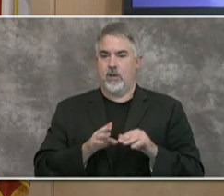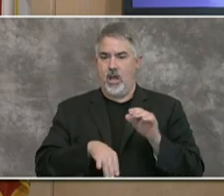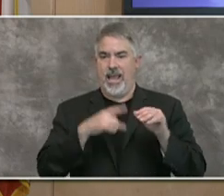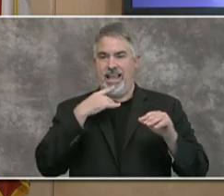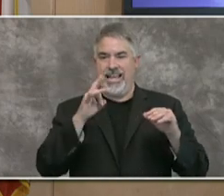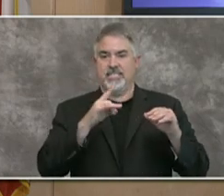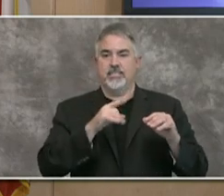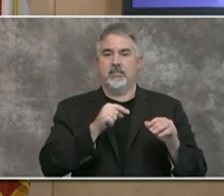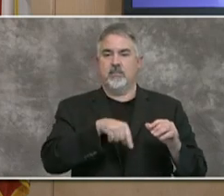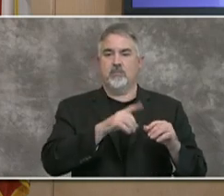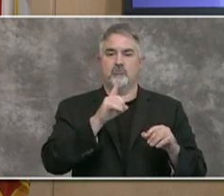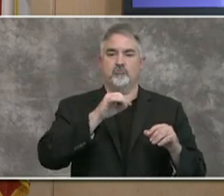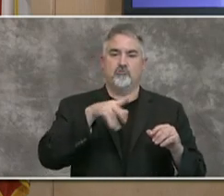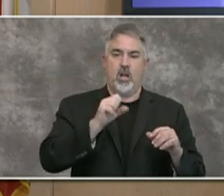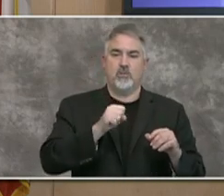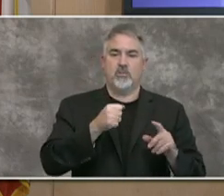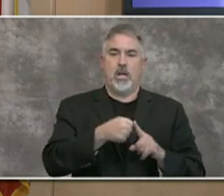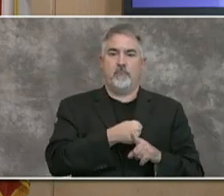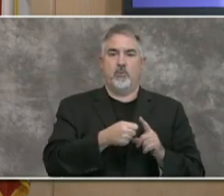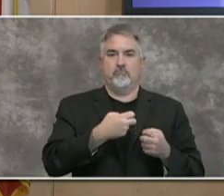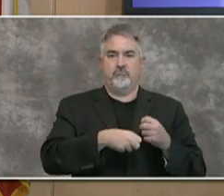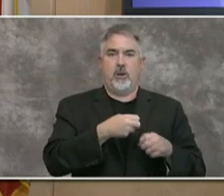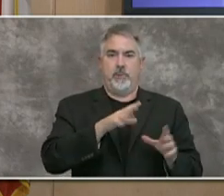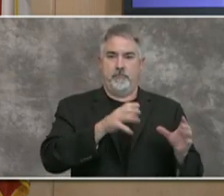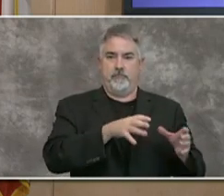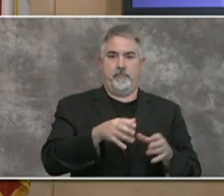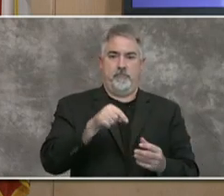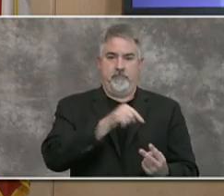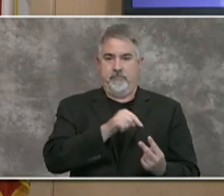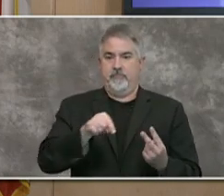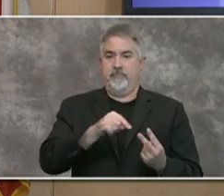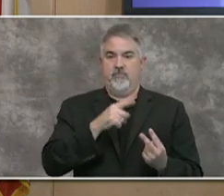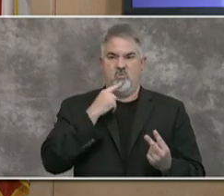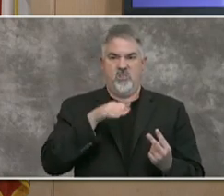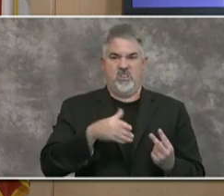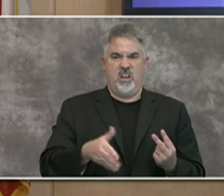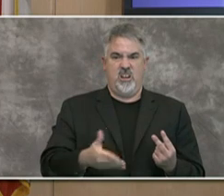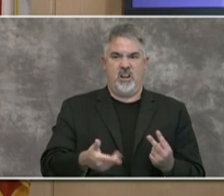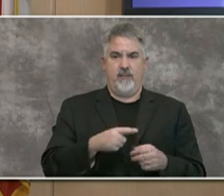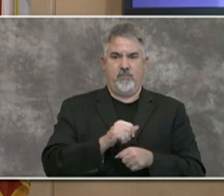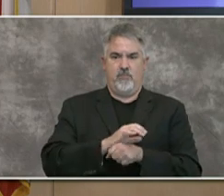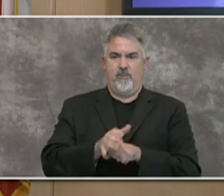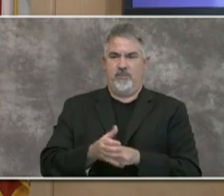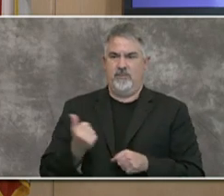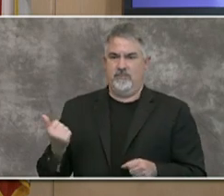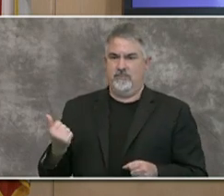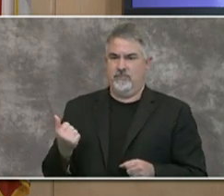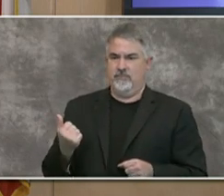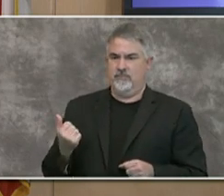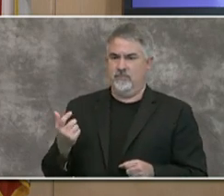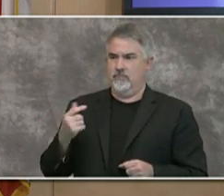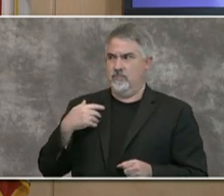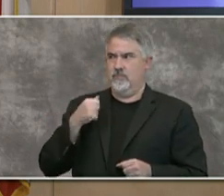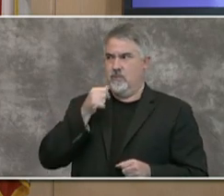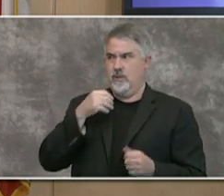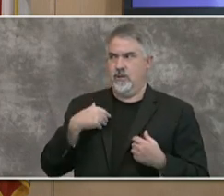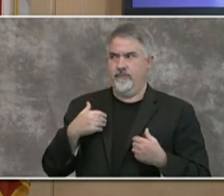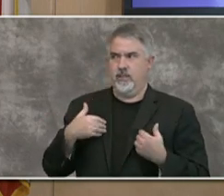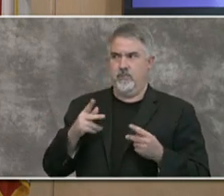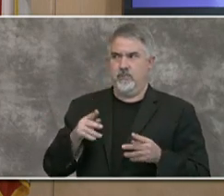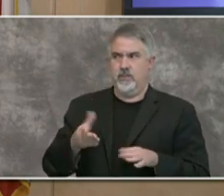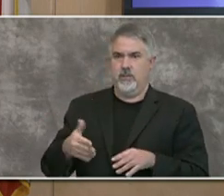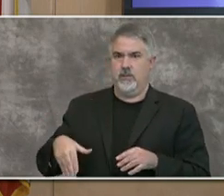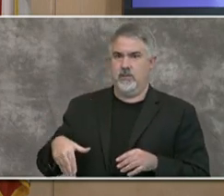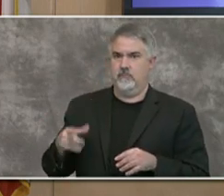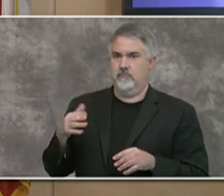many young people in San Diego who have died of COVID-19 or have been hospitalized.